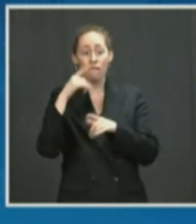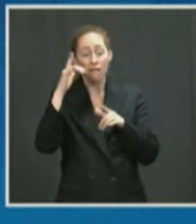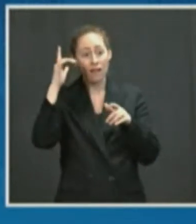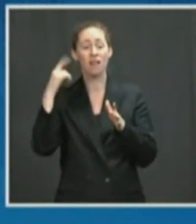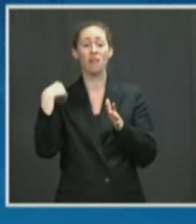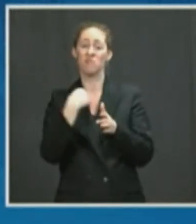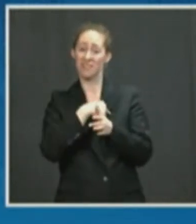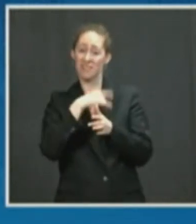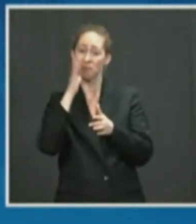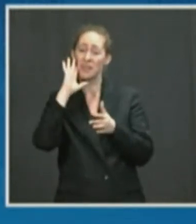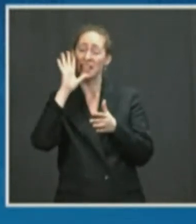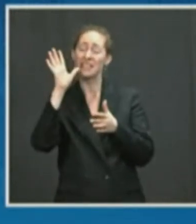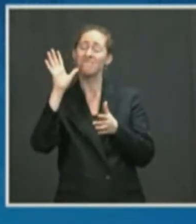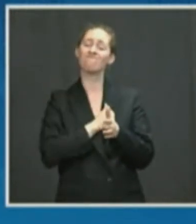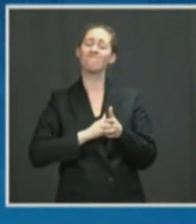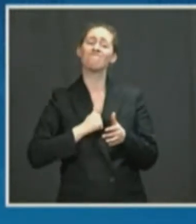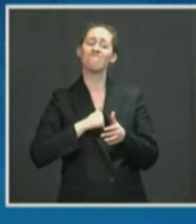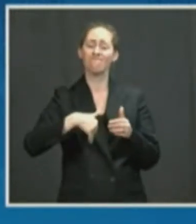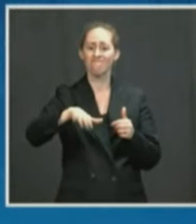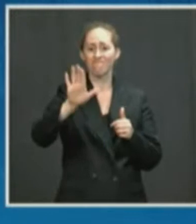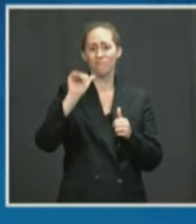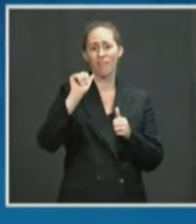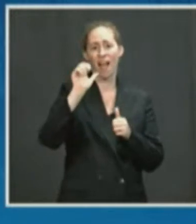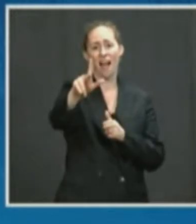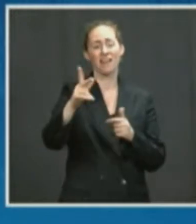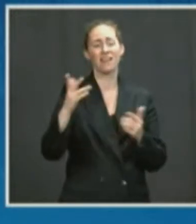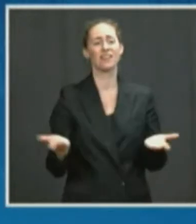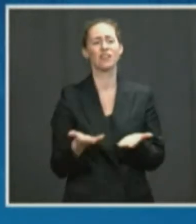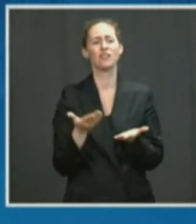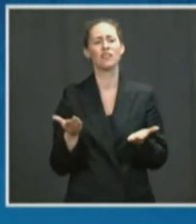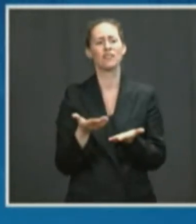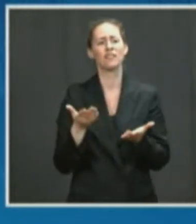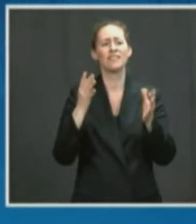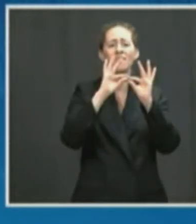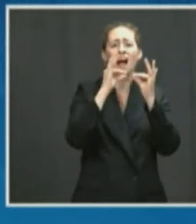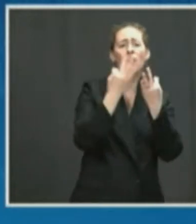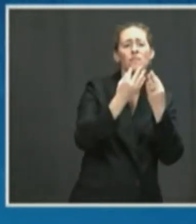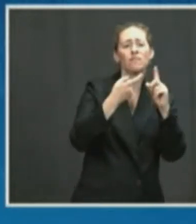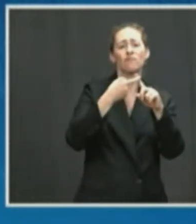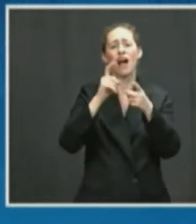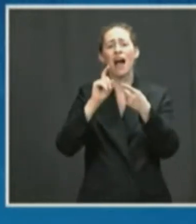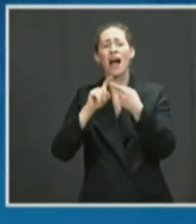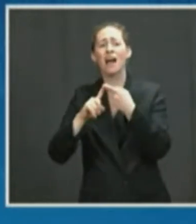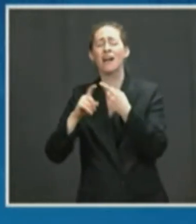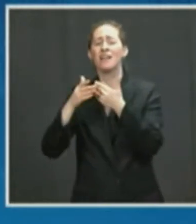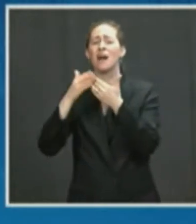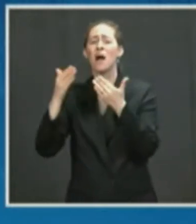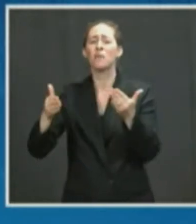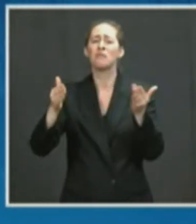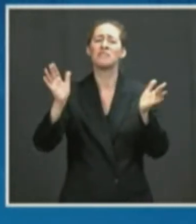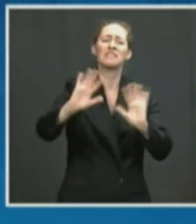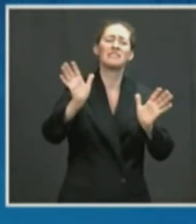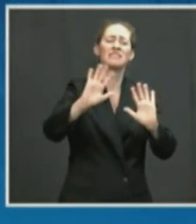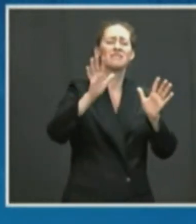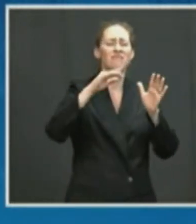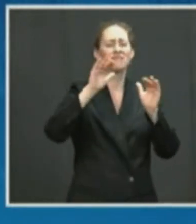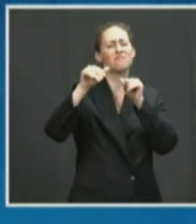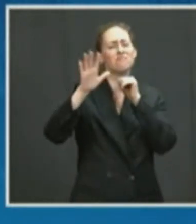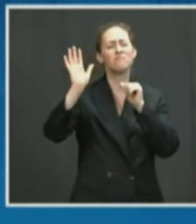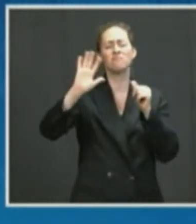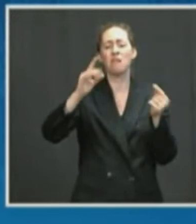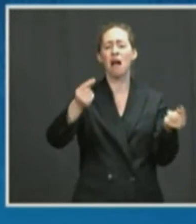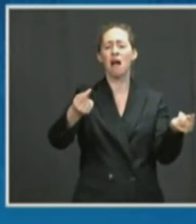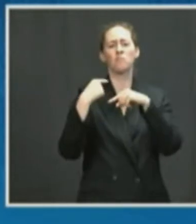So let's discourage our friends, our neighbors, our family members from embarking on what is otherwise